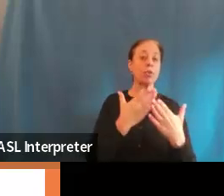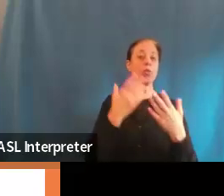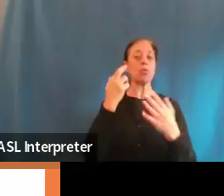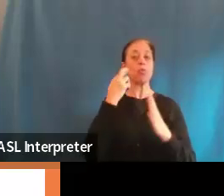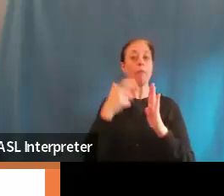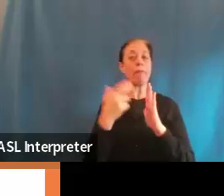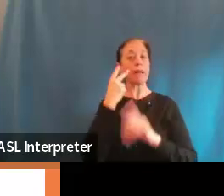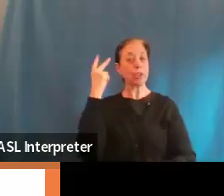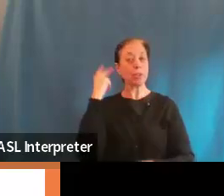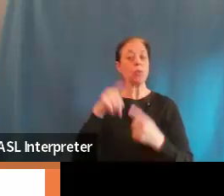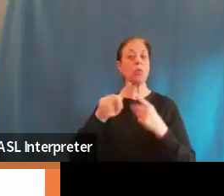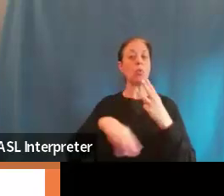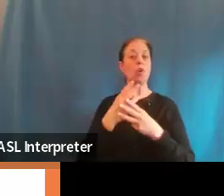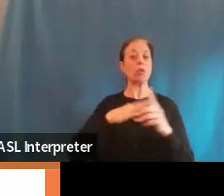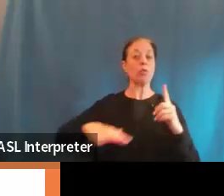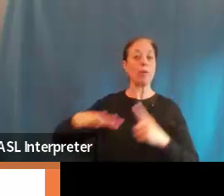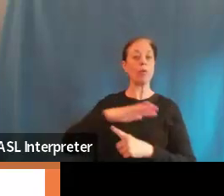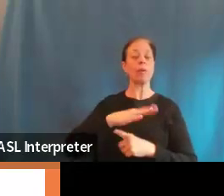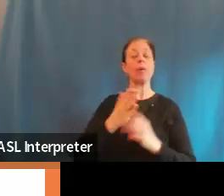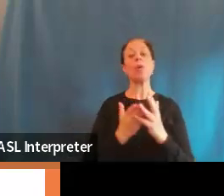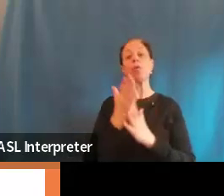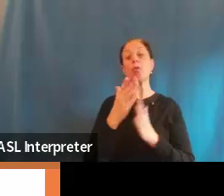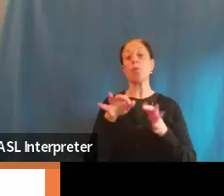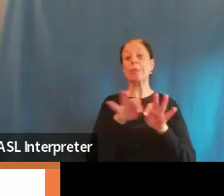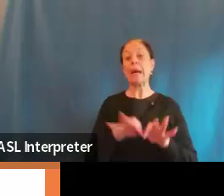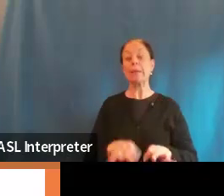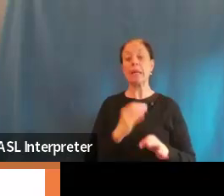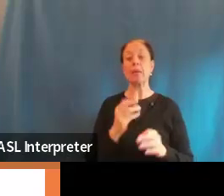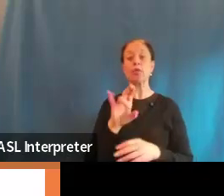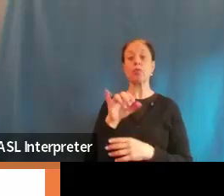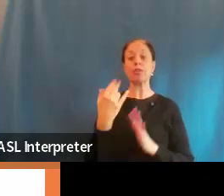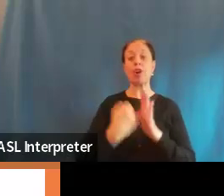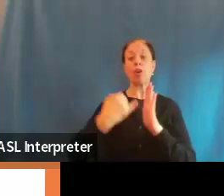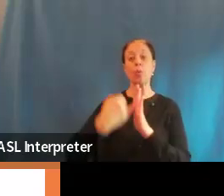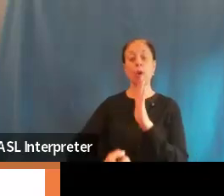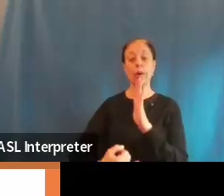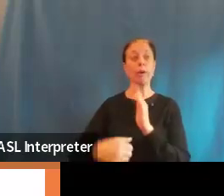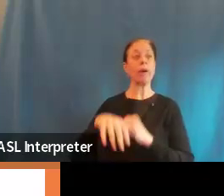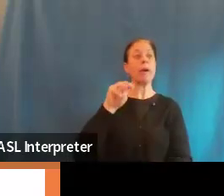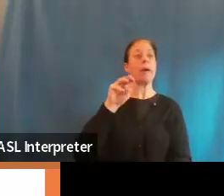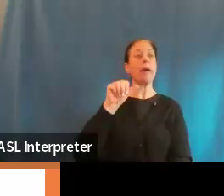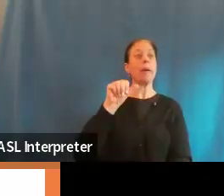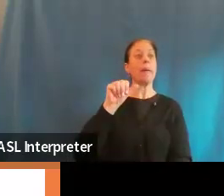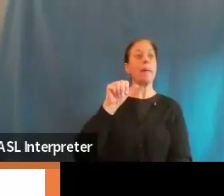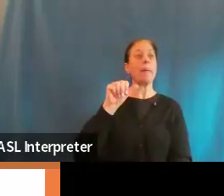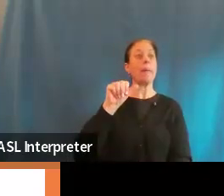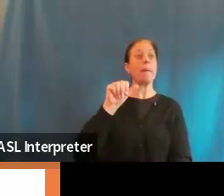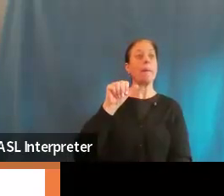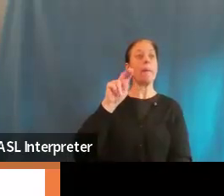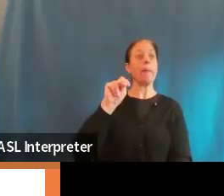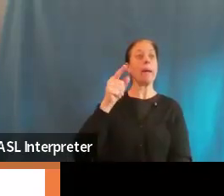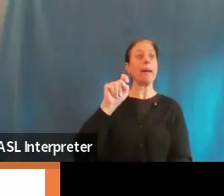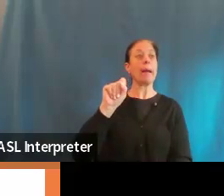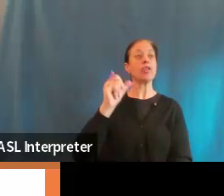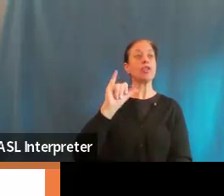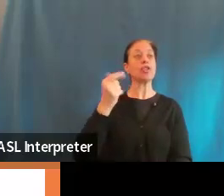world around her. Through the text and rich artwork by Mangeshig Paws